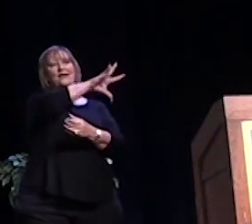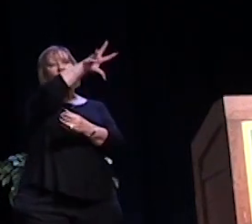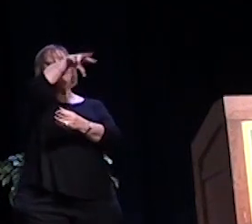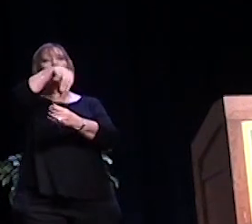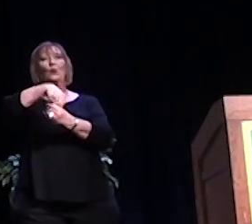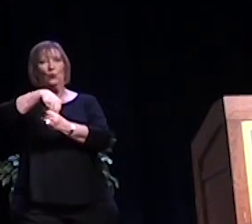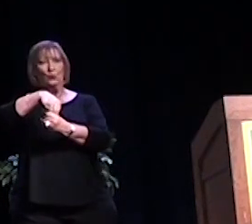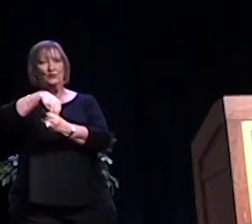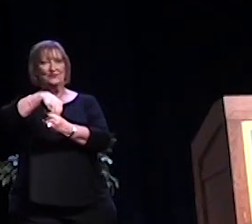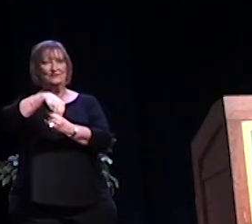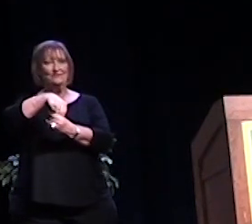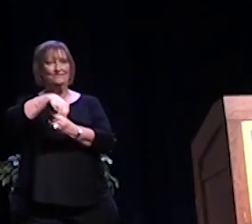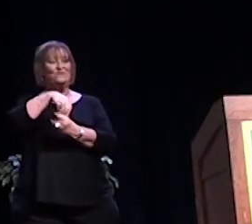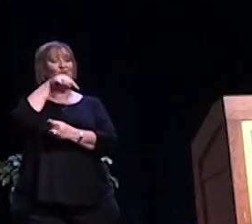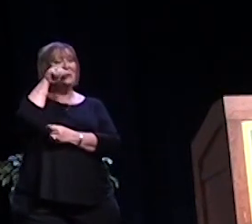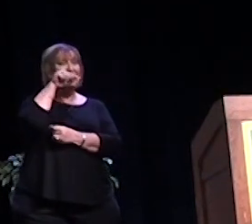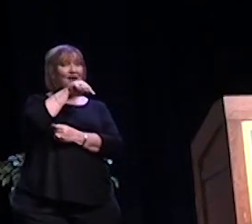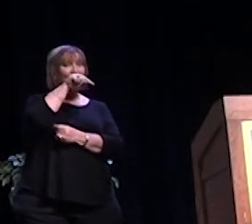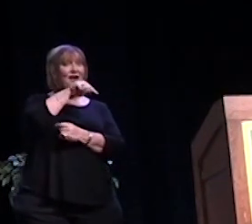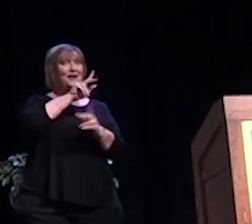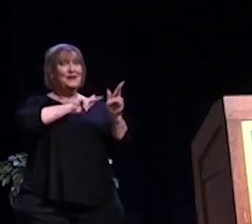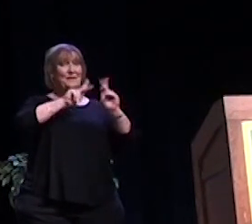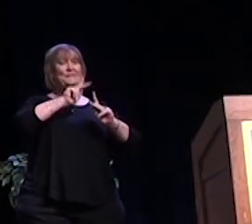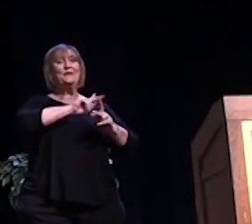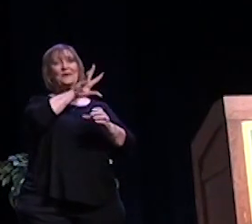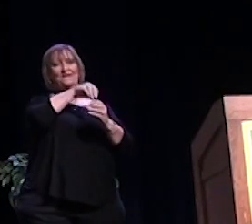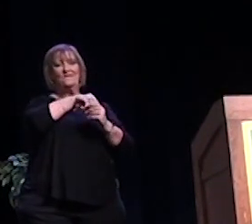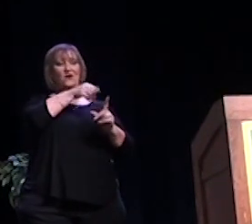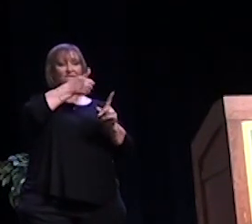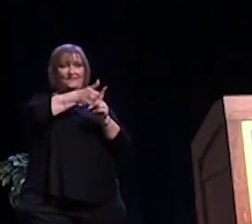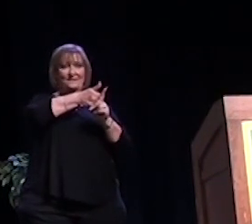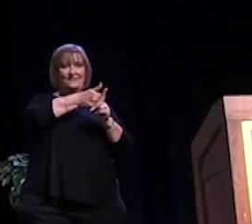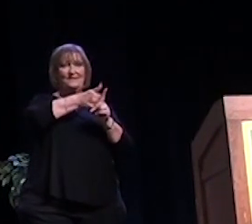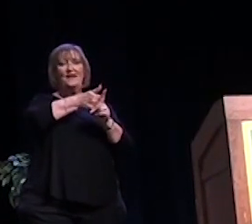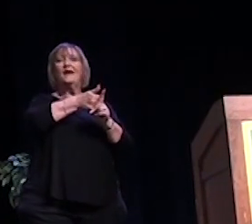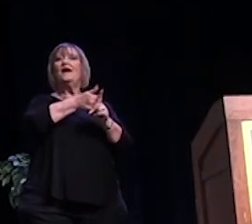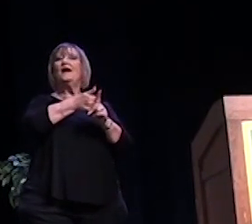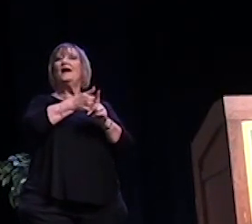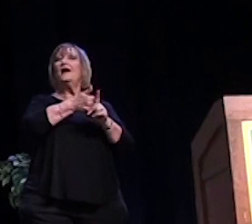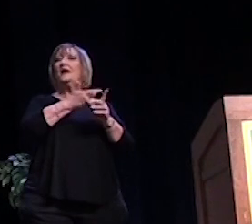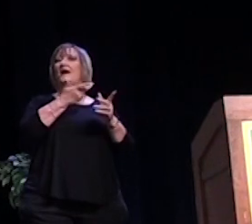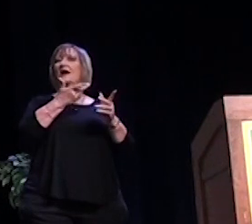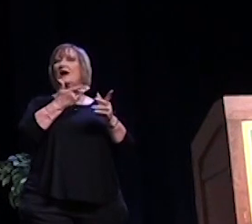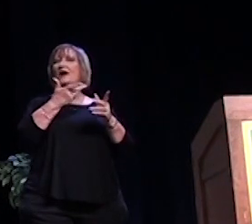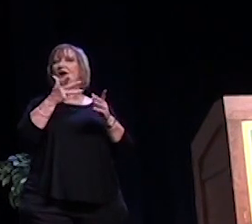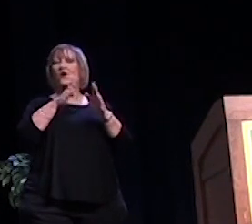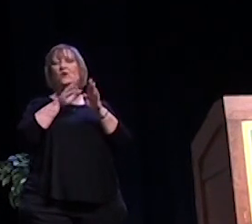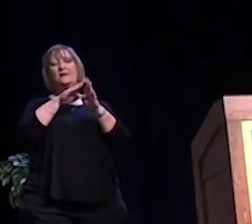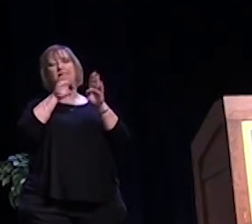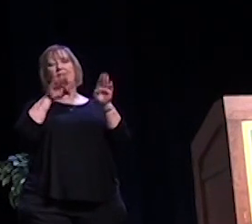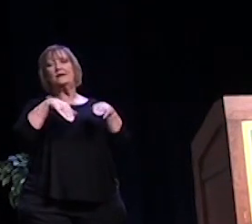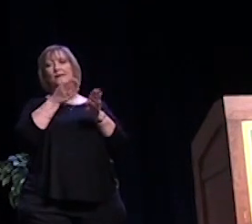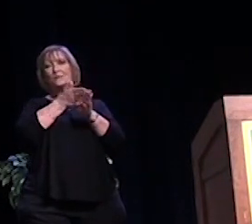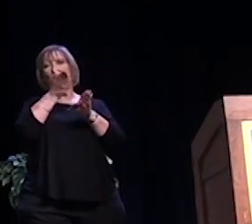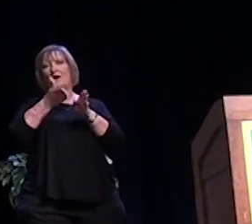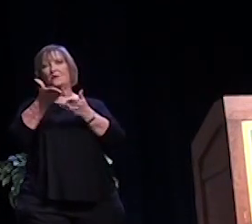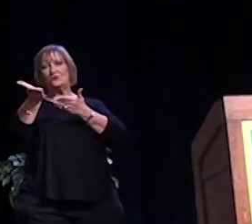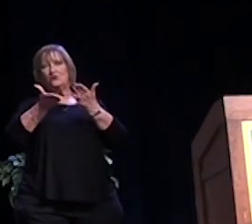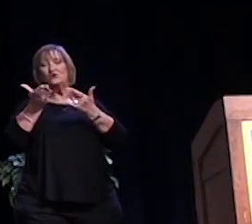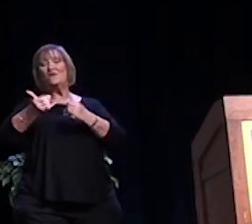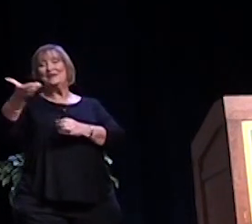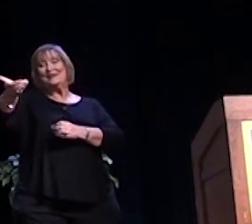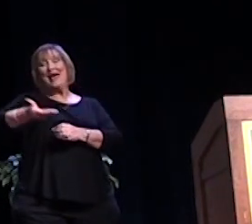a very big world. They have hired social workers, and you're going to hear from Hannah to